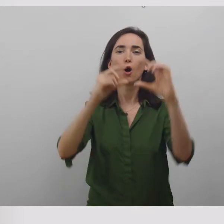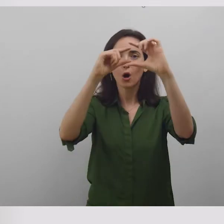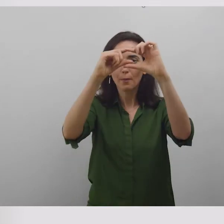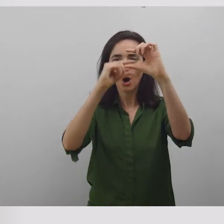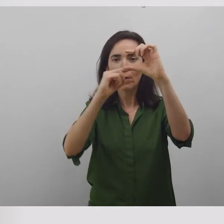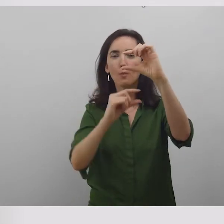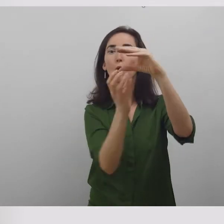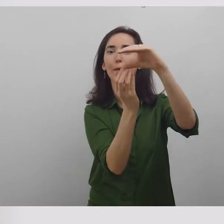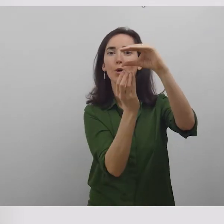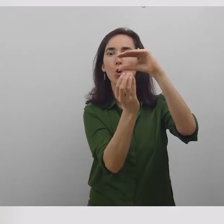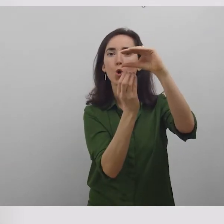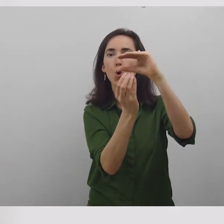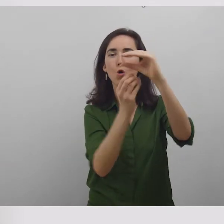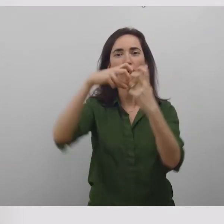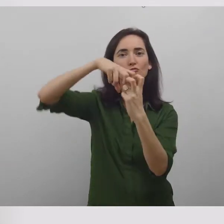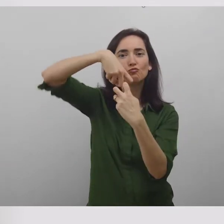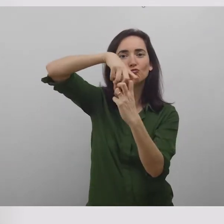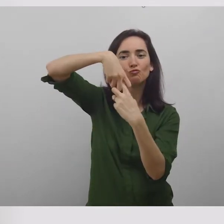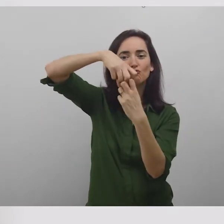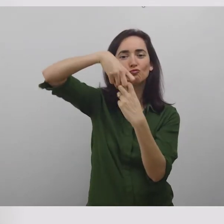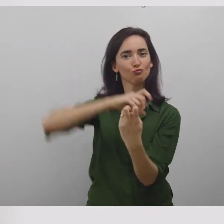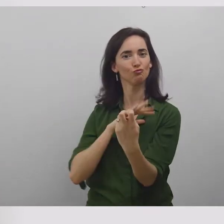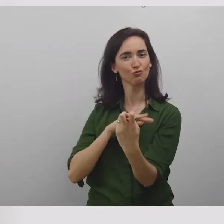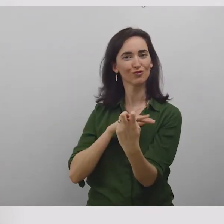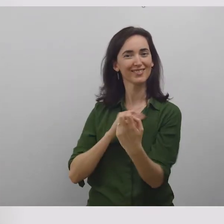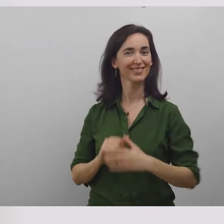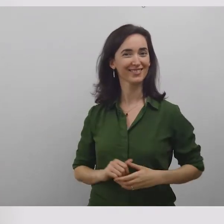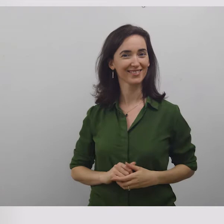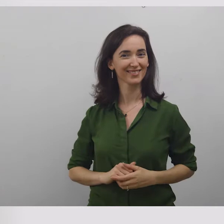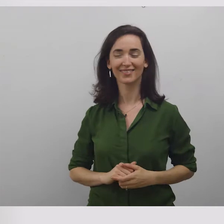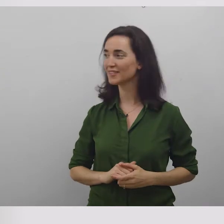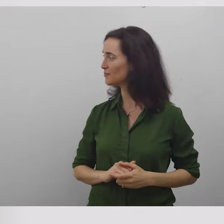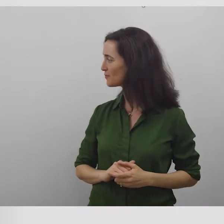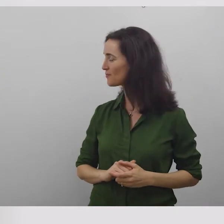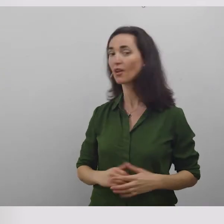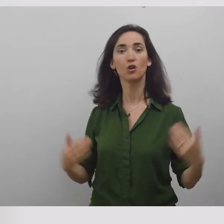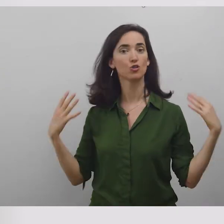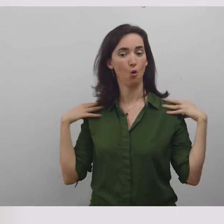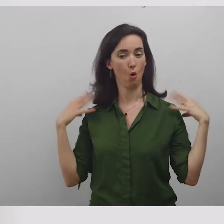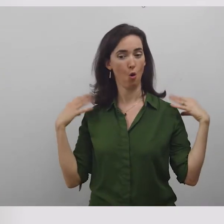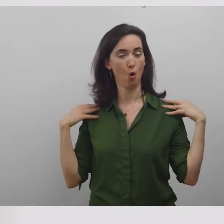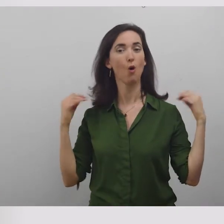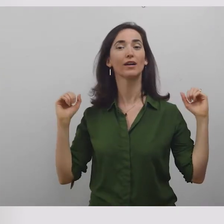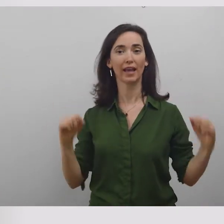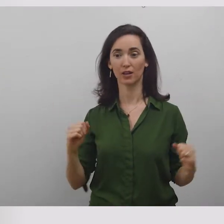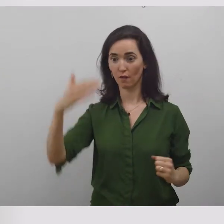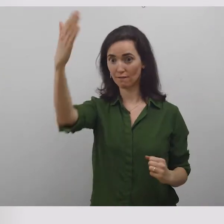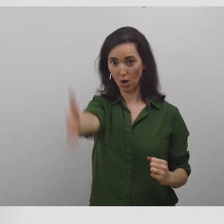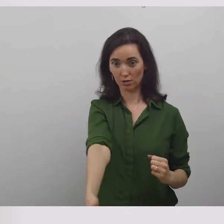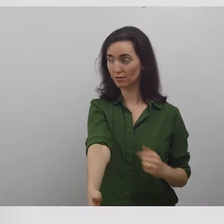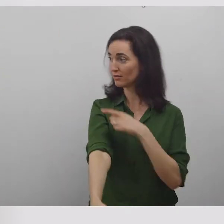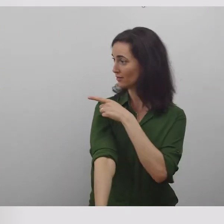of the neck, and we get all the movement of the vertebrae in the neck as well. You could do the same thing with your shoulders in